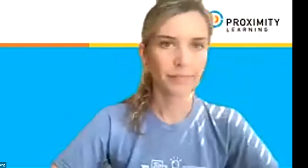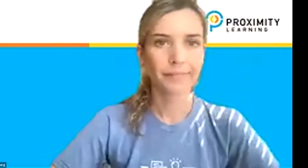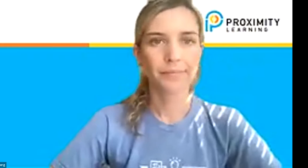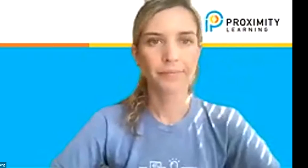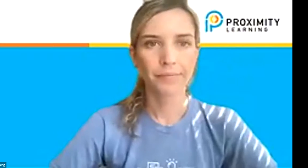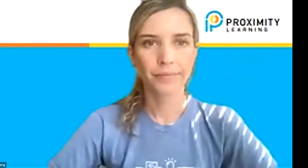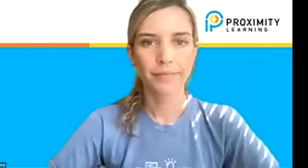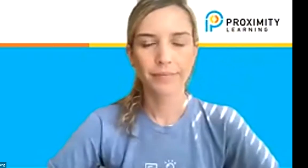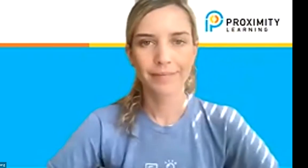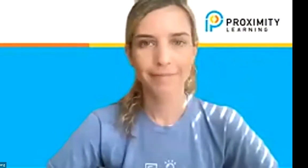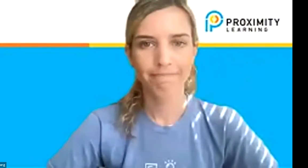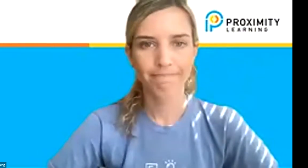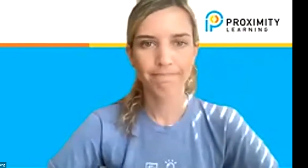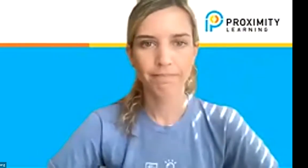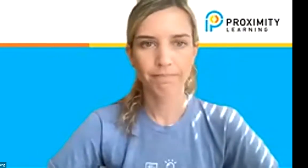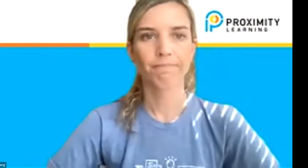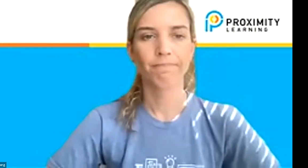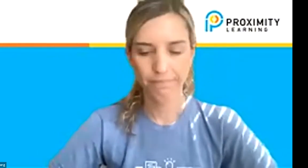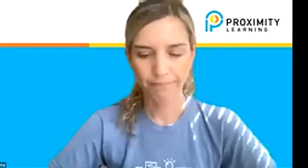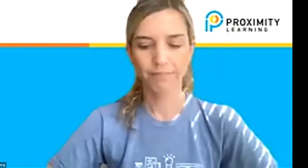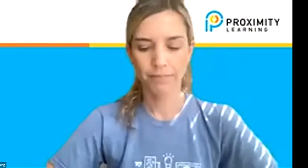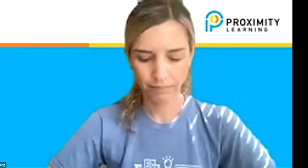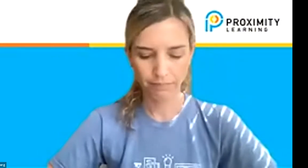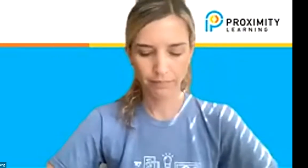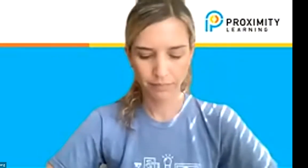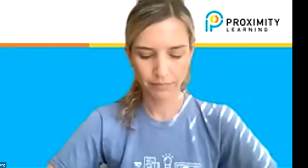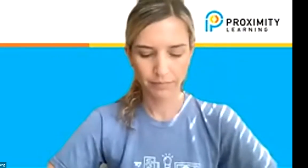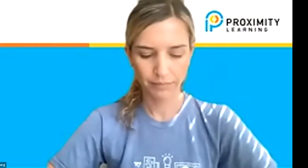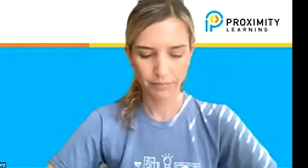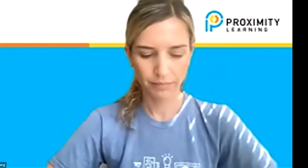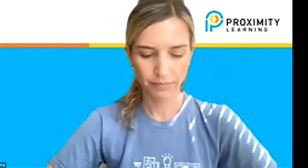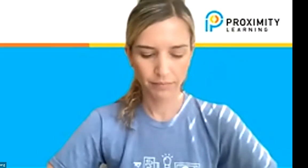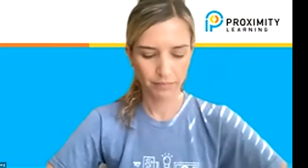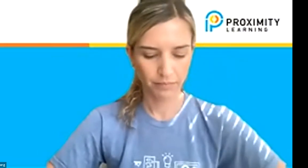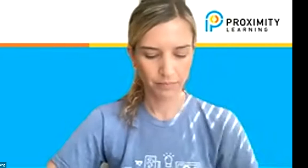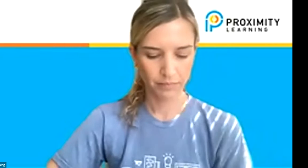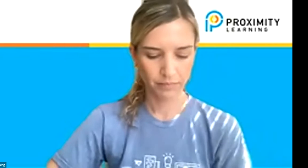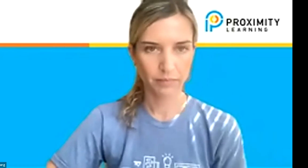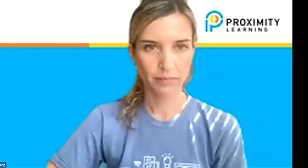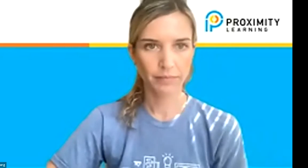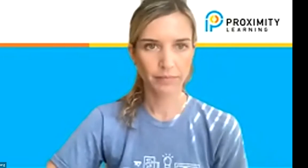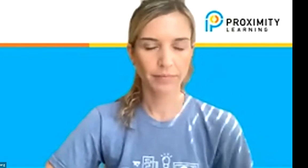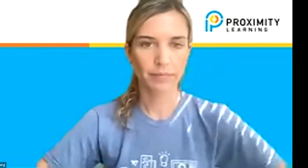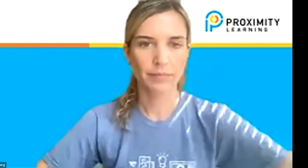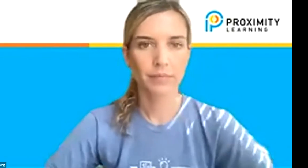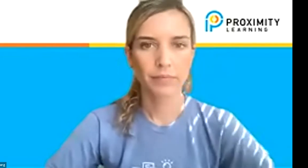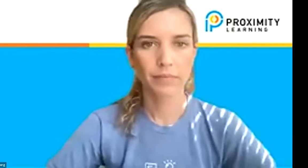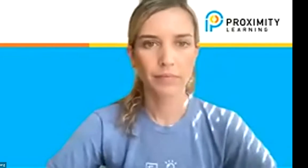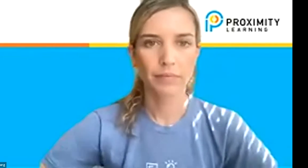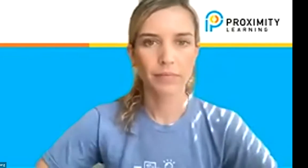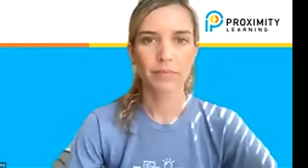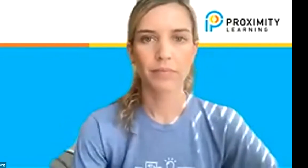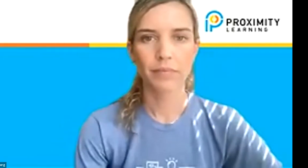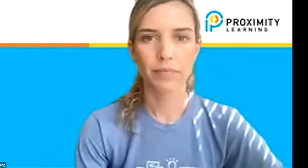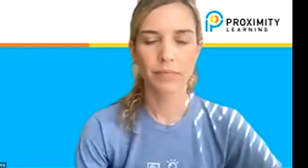that come Monday once you are in your cohorts and you finish that training with Odalise Pacheco,